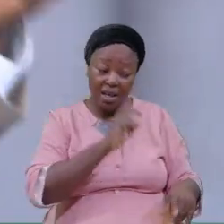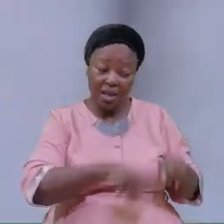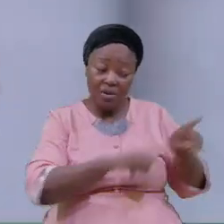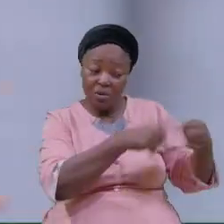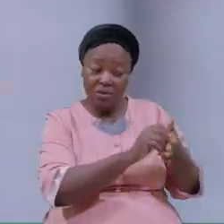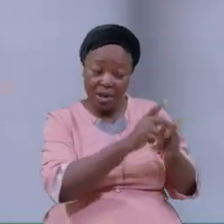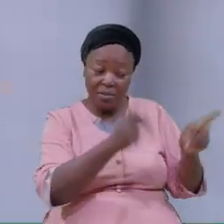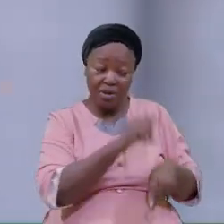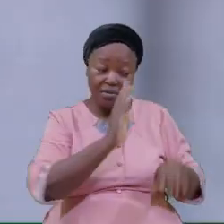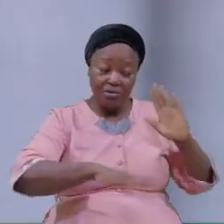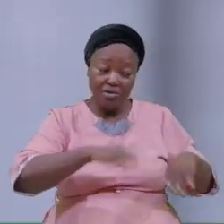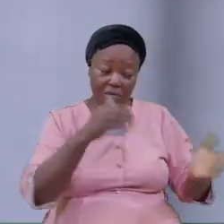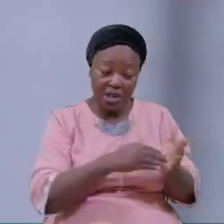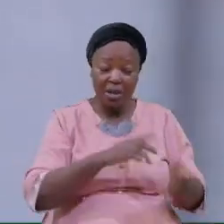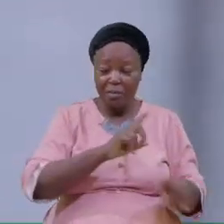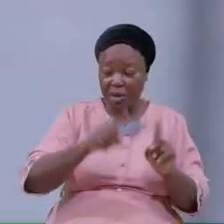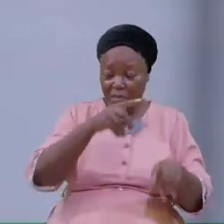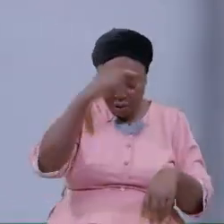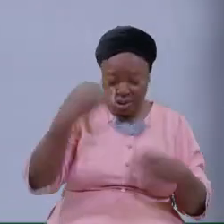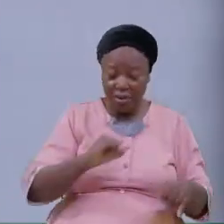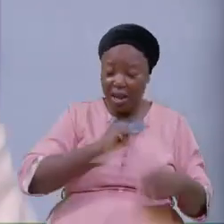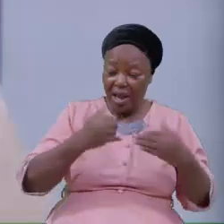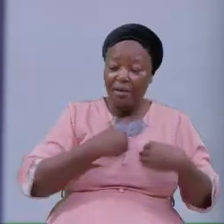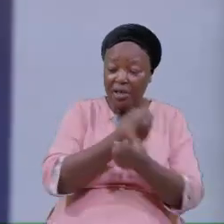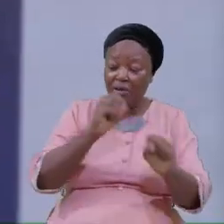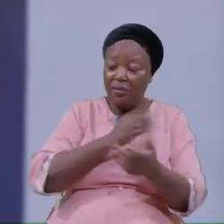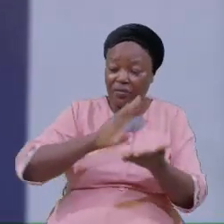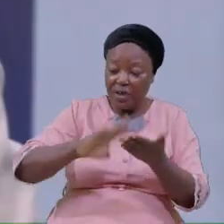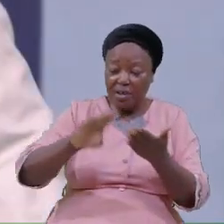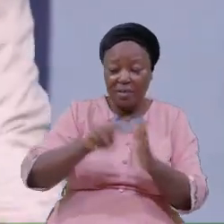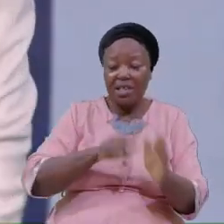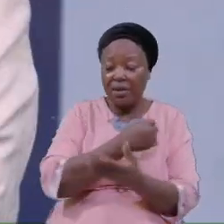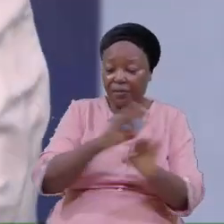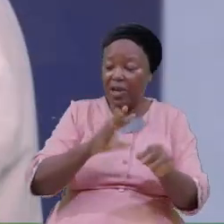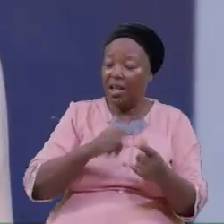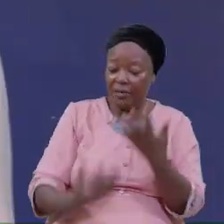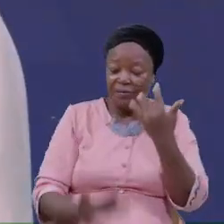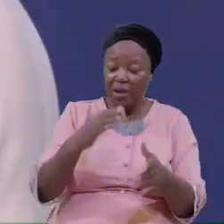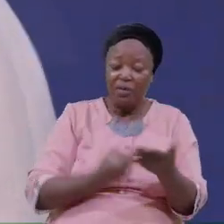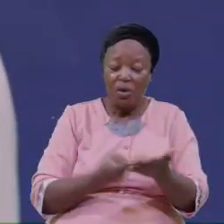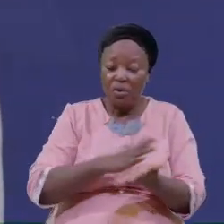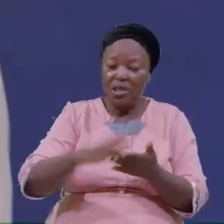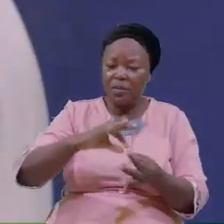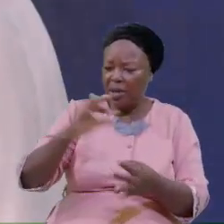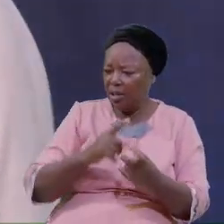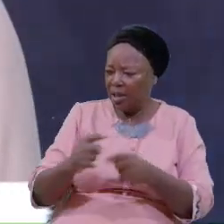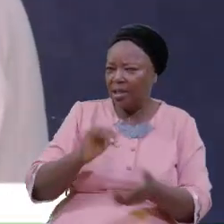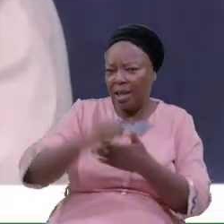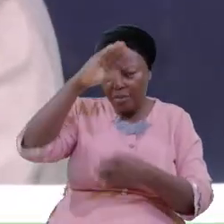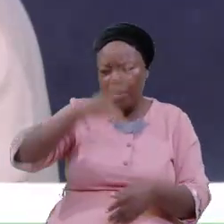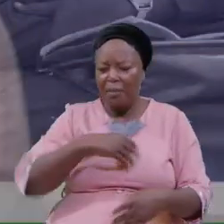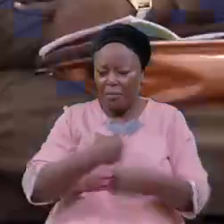salvation, forgiveness, freedom, and the fire of the Holy Ghost. The man made me an enemy.